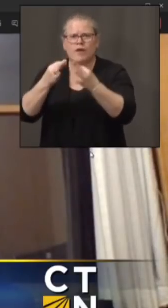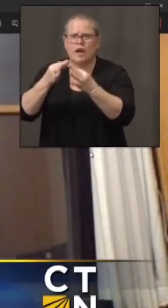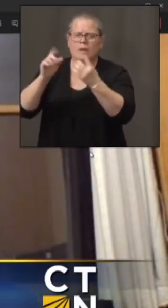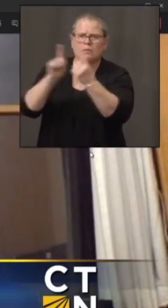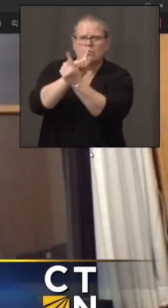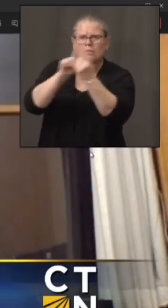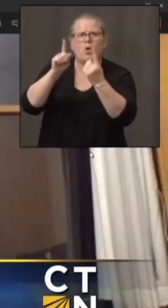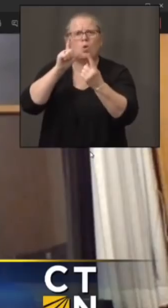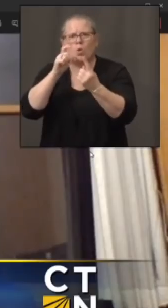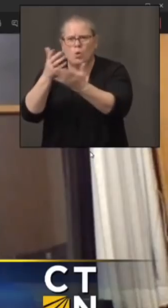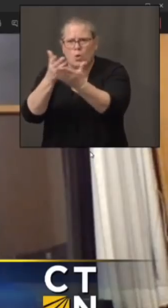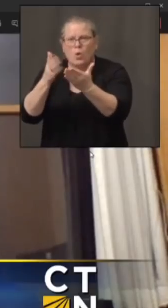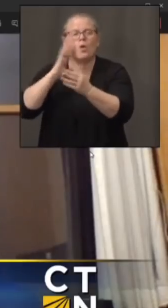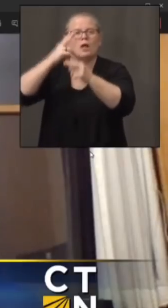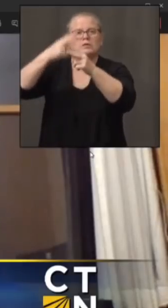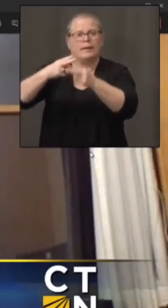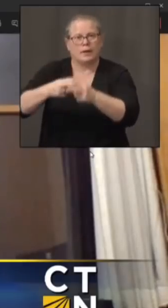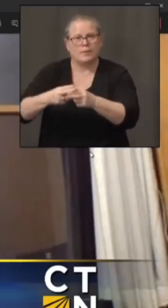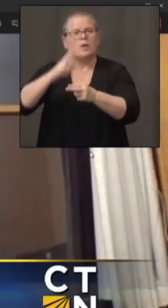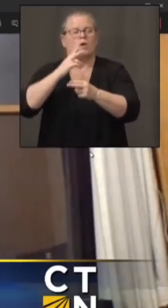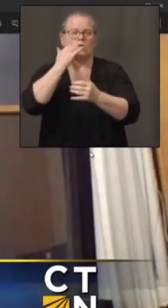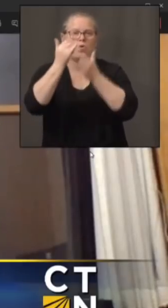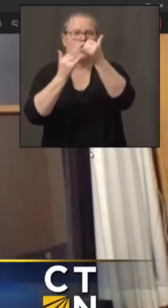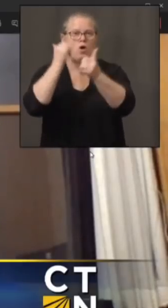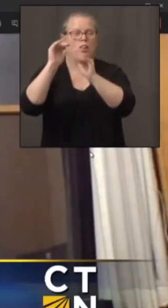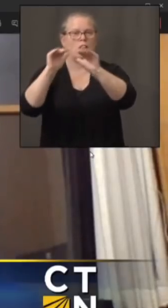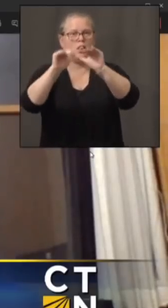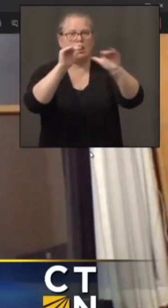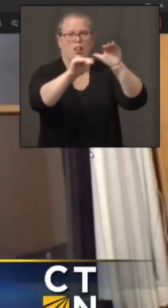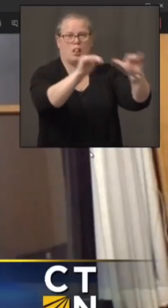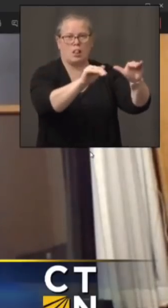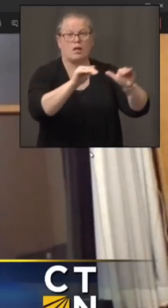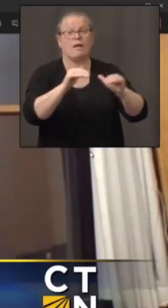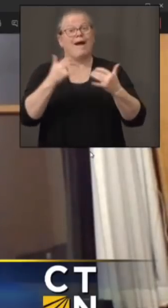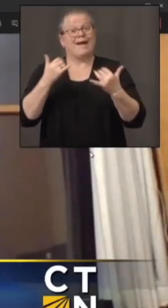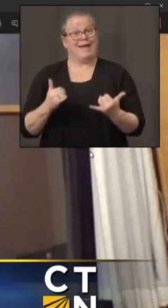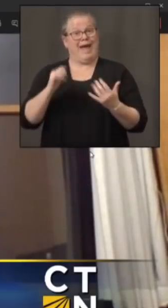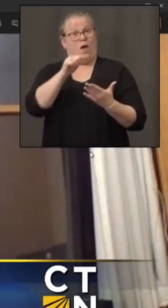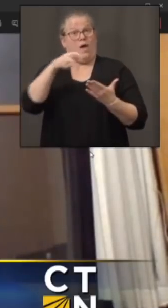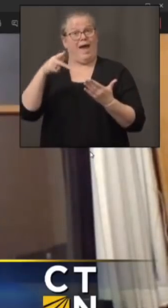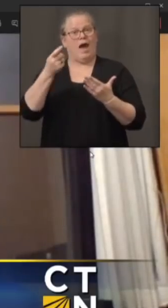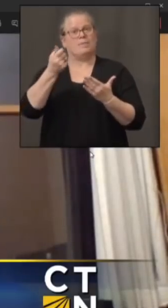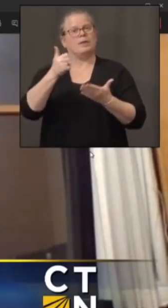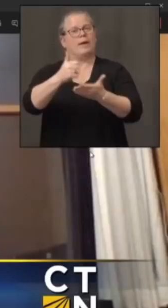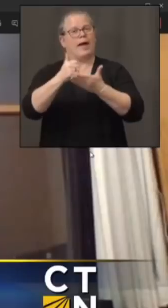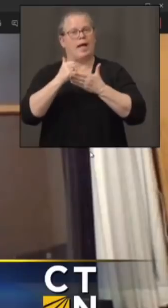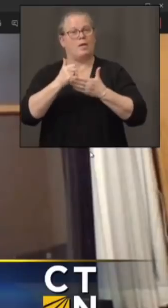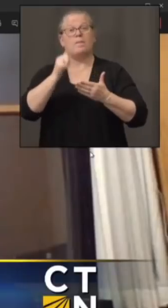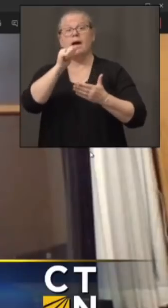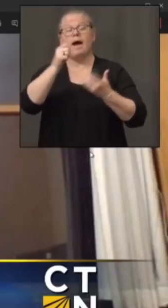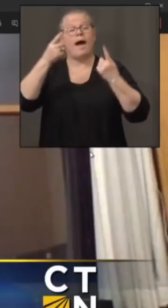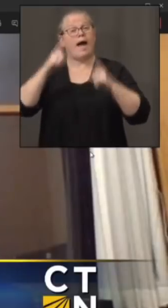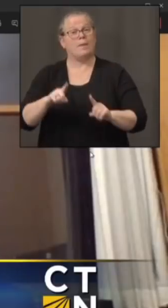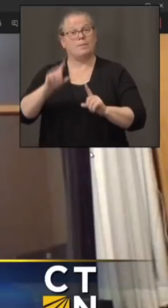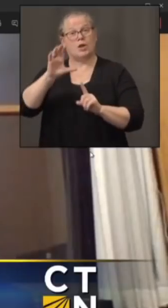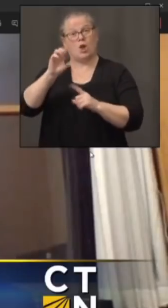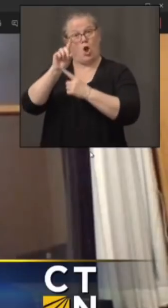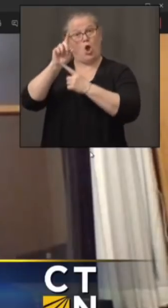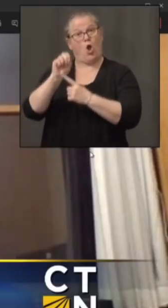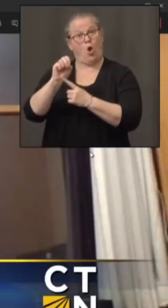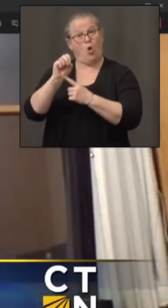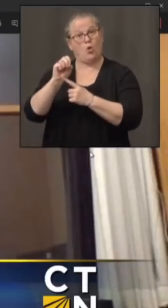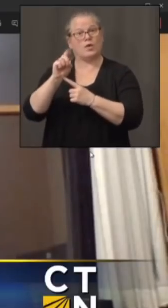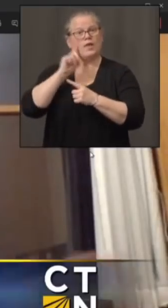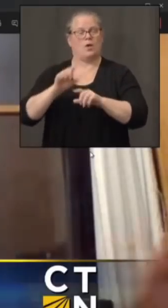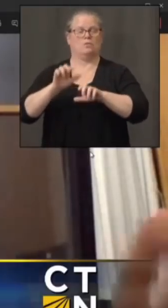opted into this platform? And if you have, they can then provide you with a code that you enter into your phone. And as soon as that code's